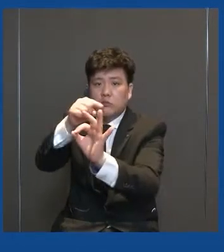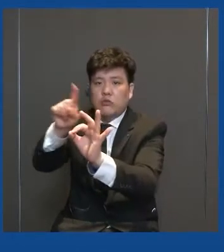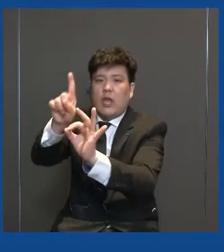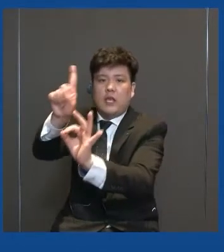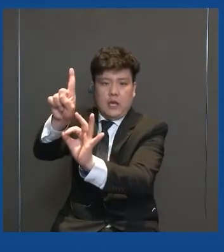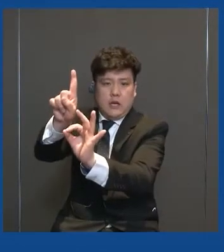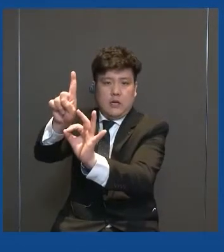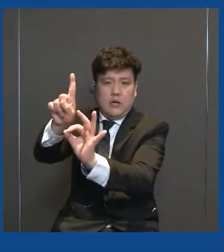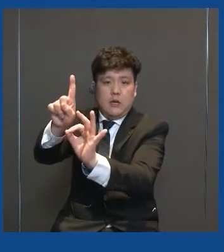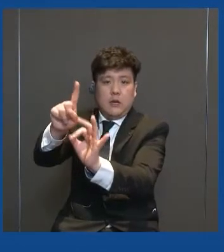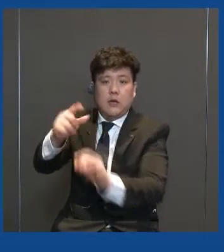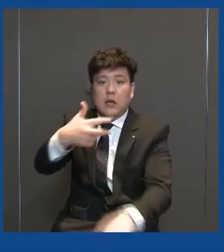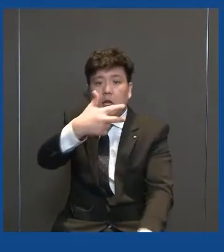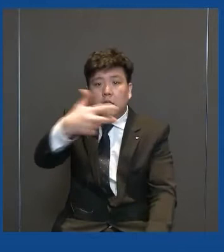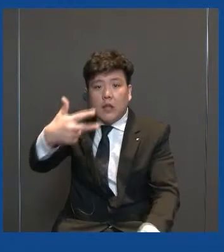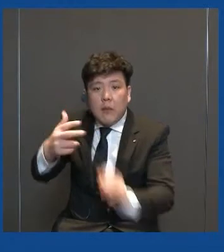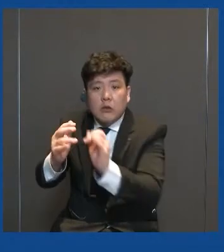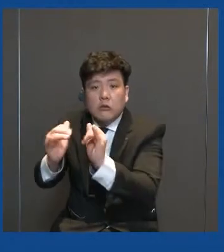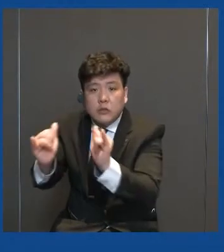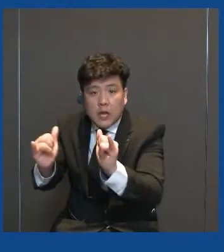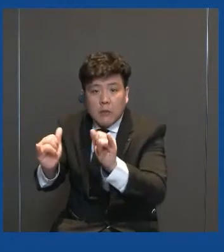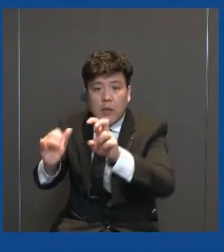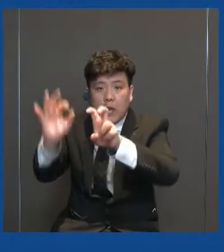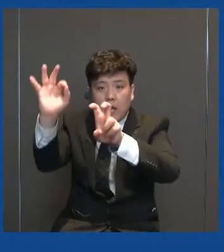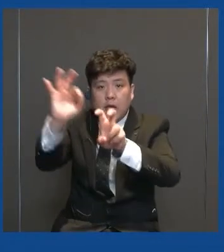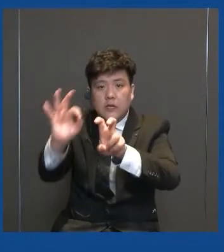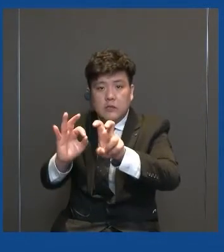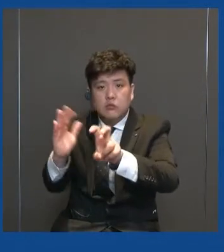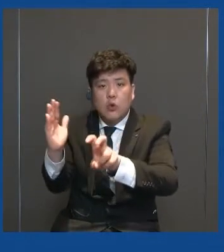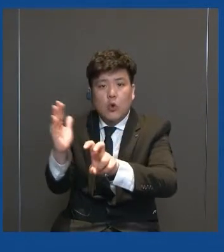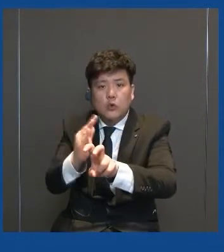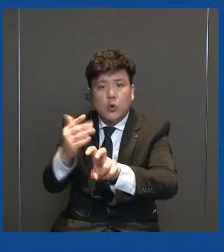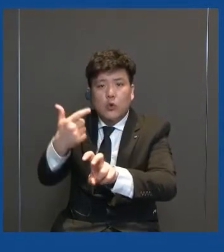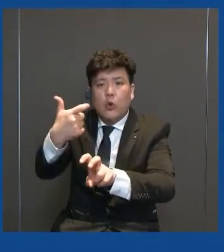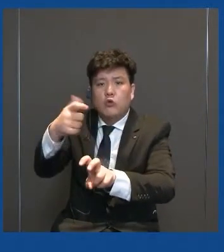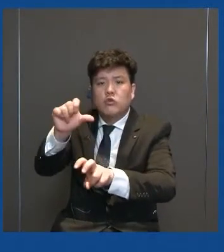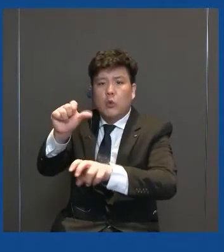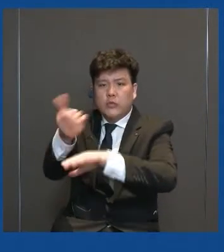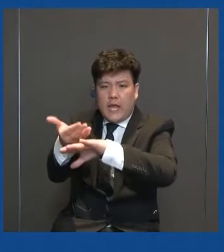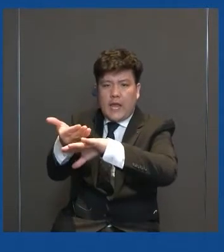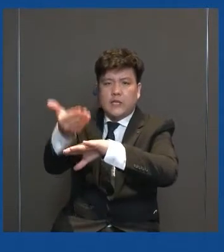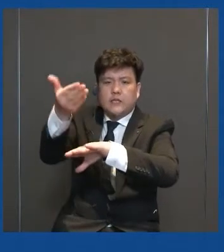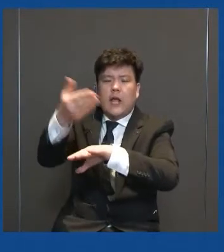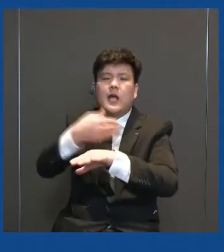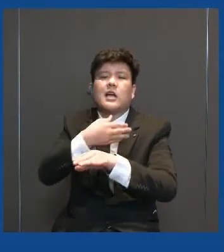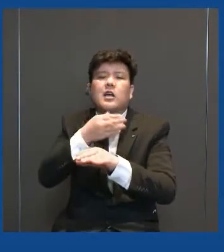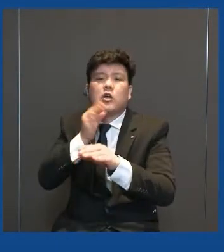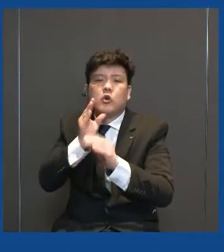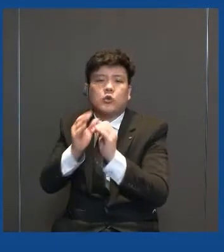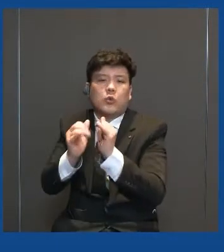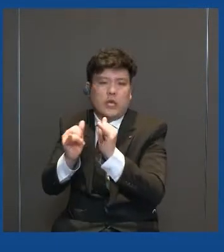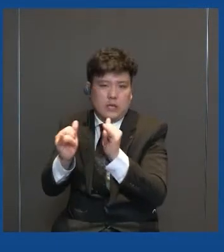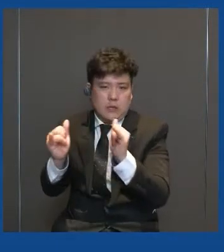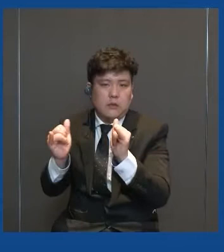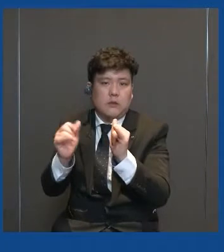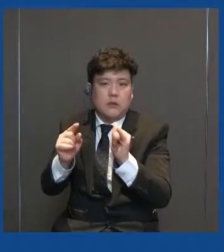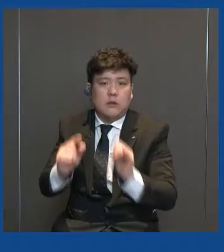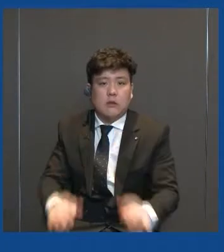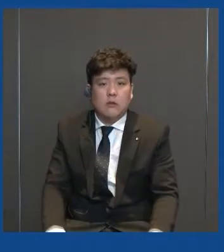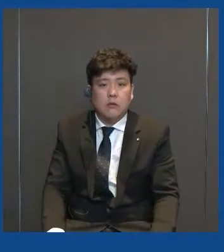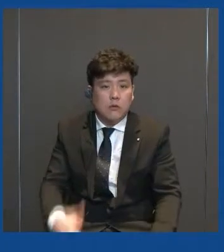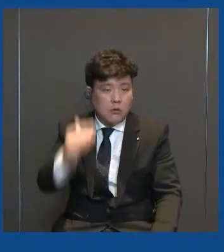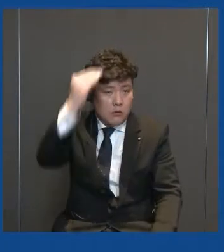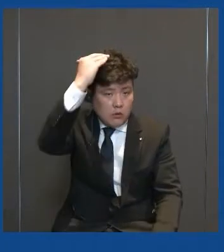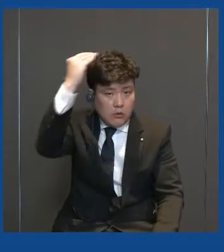population is above 65 years of age. And we have, like Korea, an